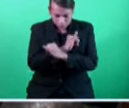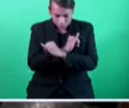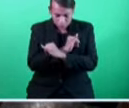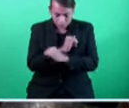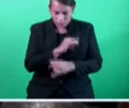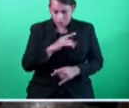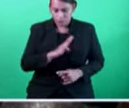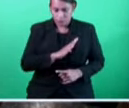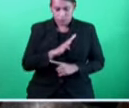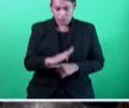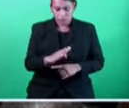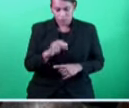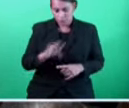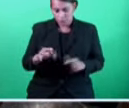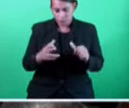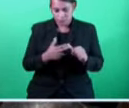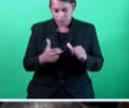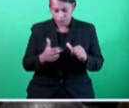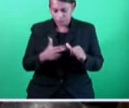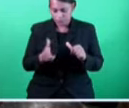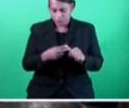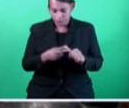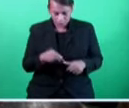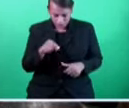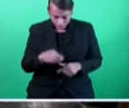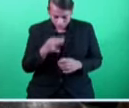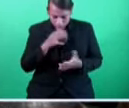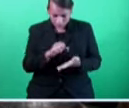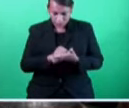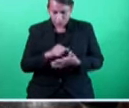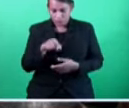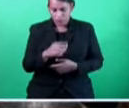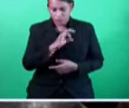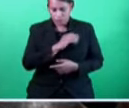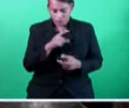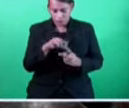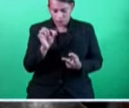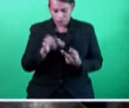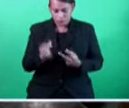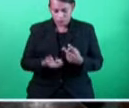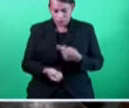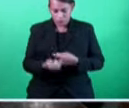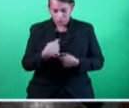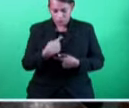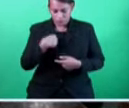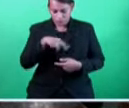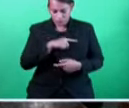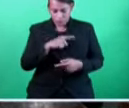fear or favor, to keep the trust of those who have sent us